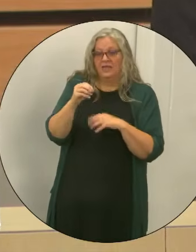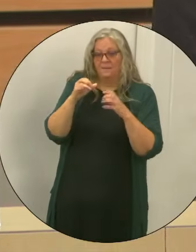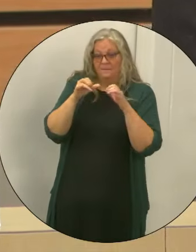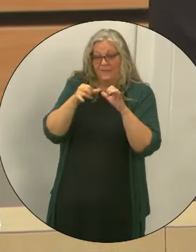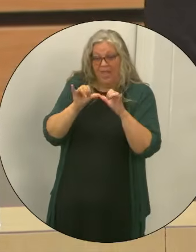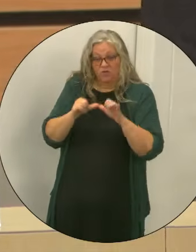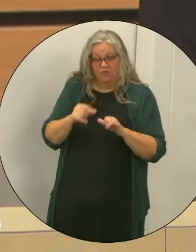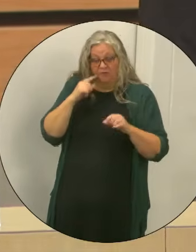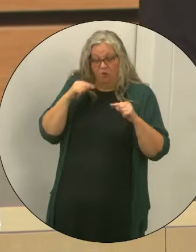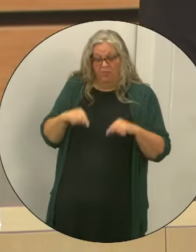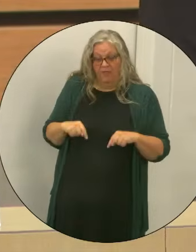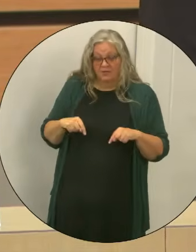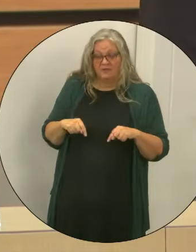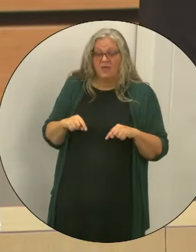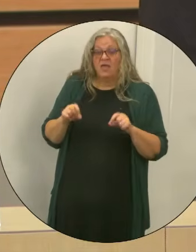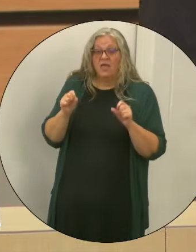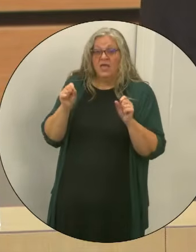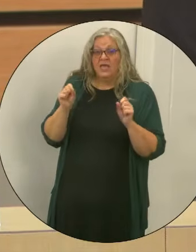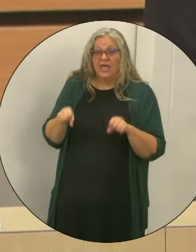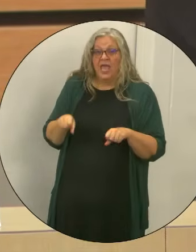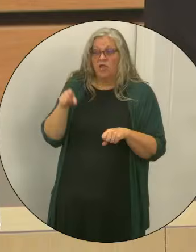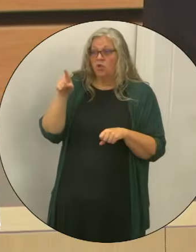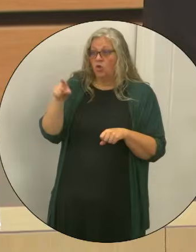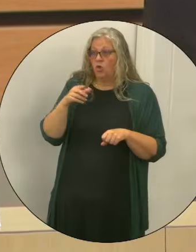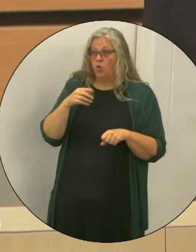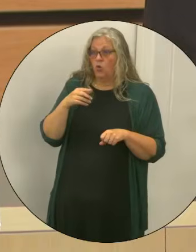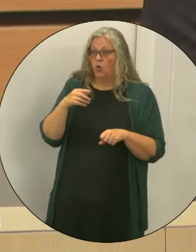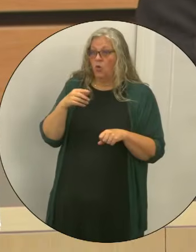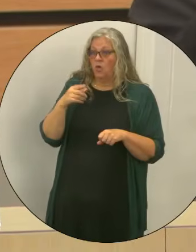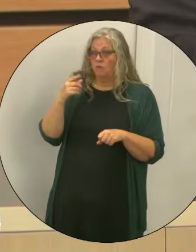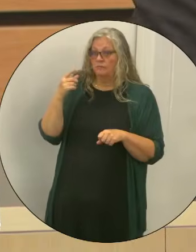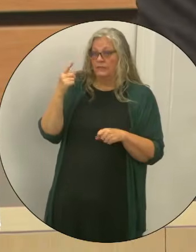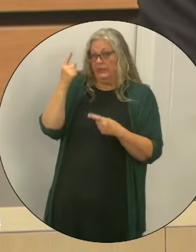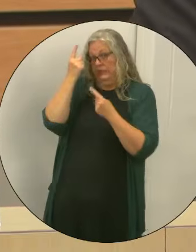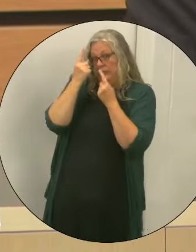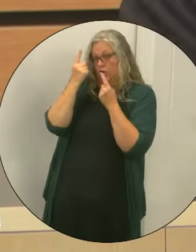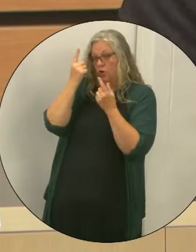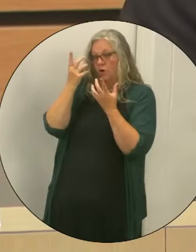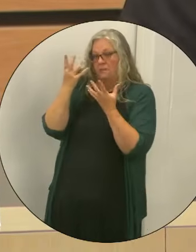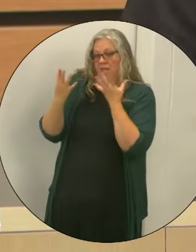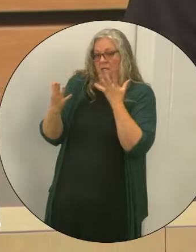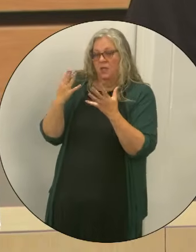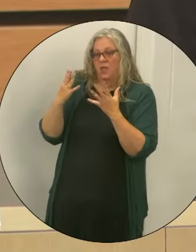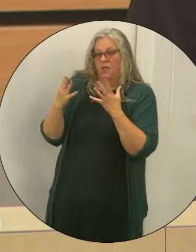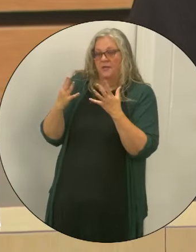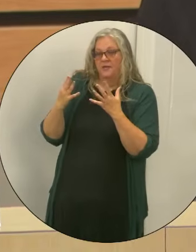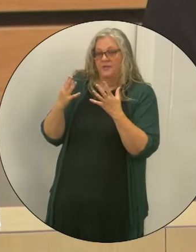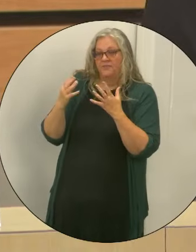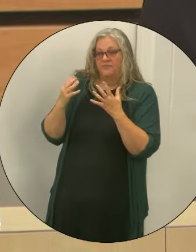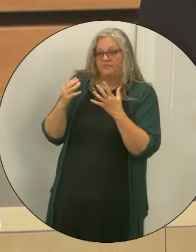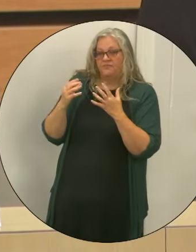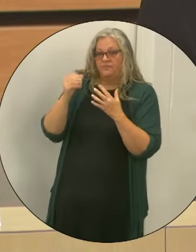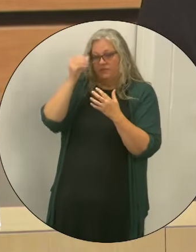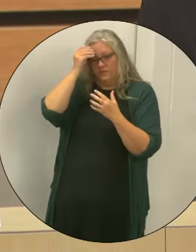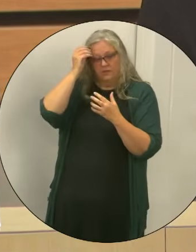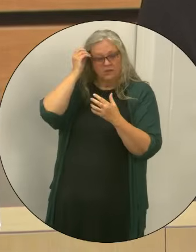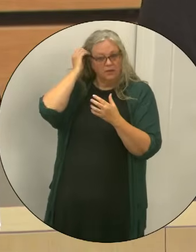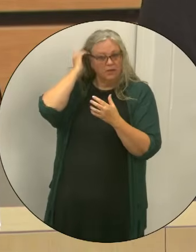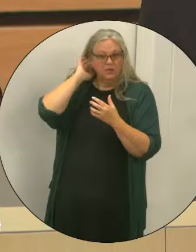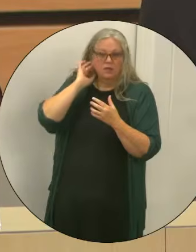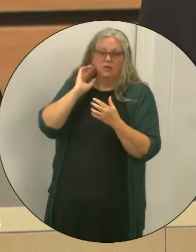this. Could you consider, and it could be a conversation, for us to receive some kind